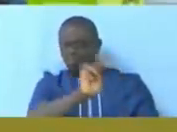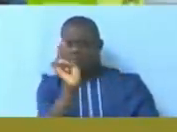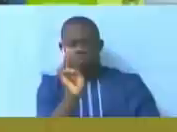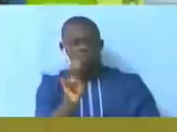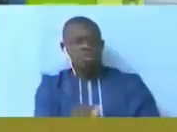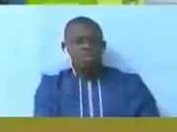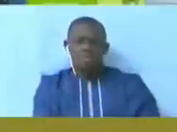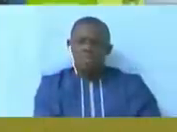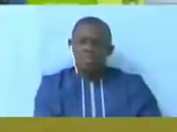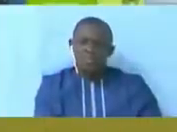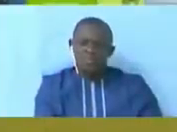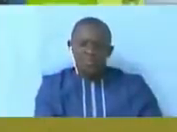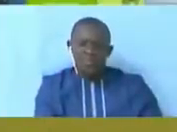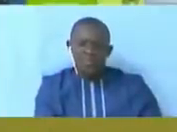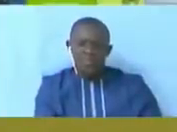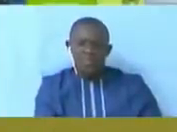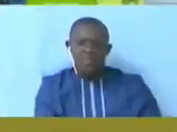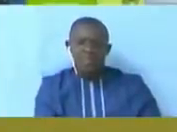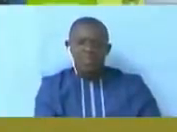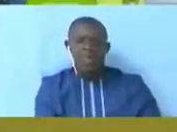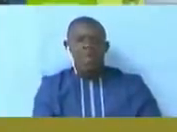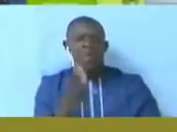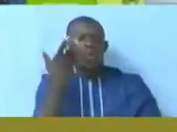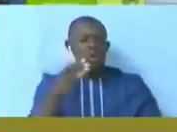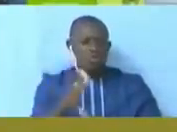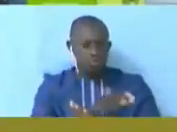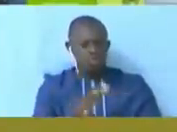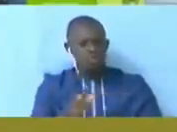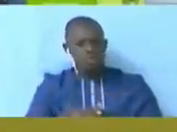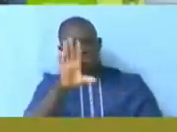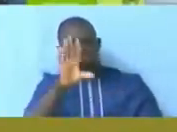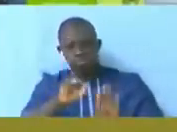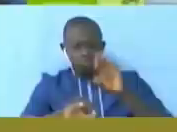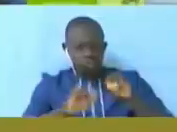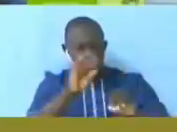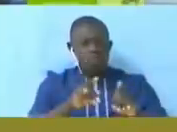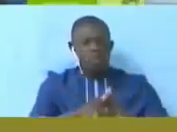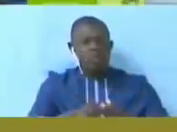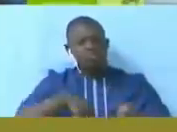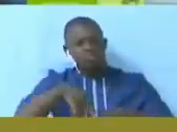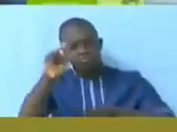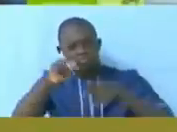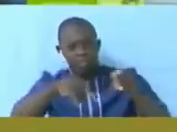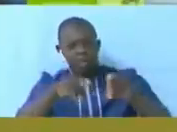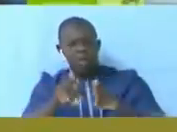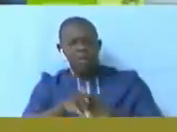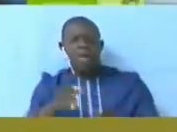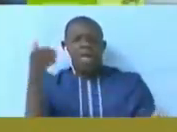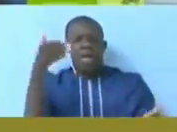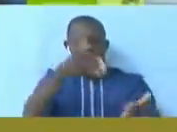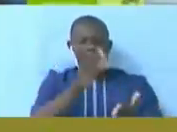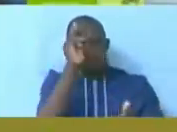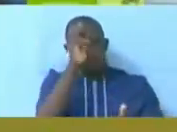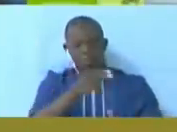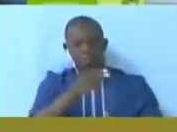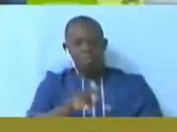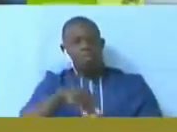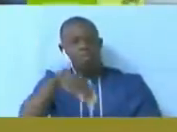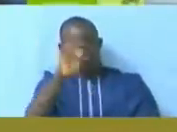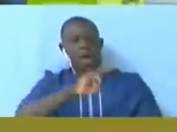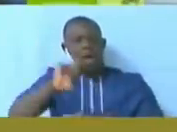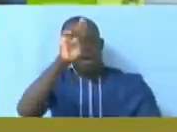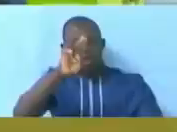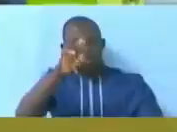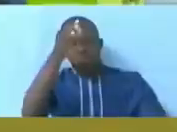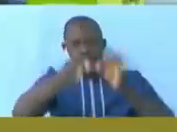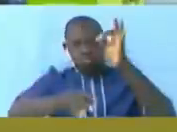mansila. When we did our round, I came home. Biringa na murumurungu ke. I went to the high court. Nsa itana, nitata